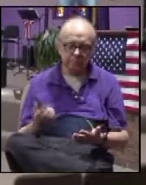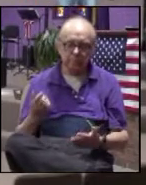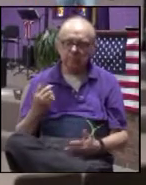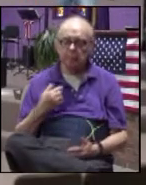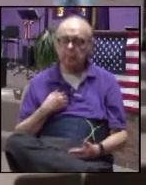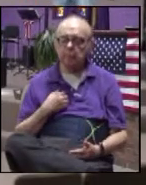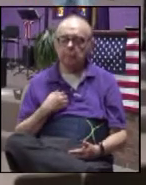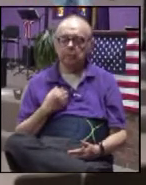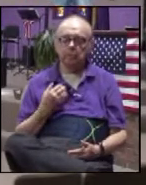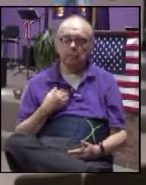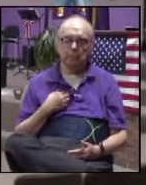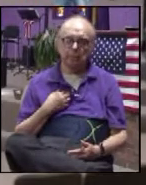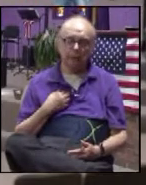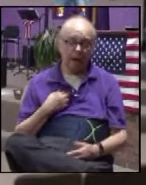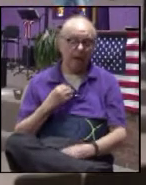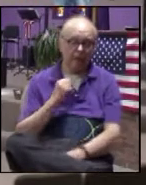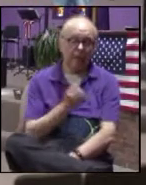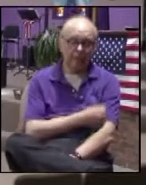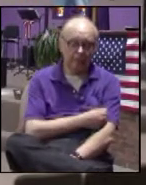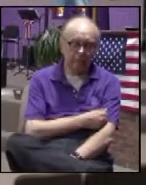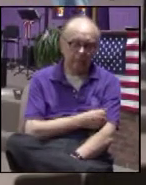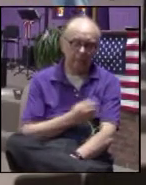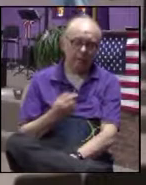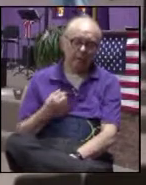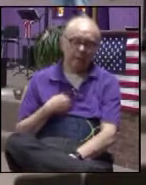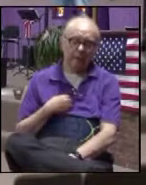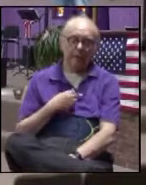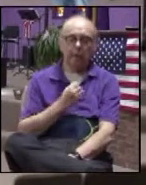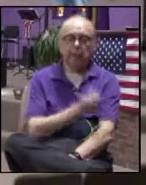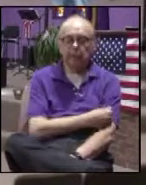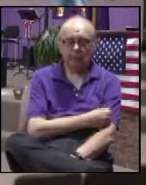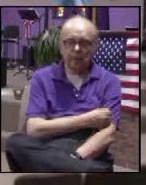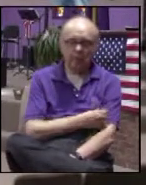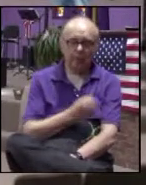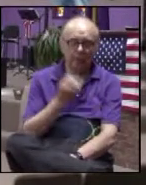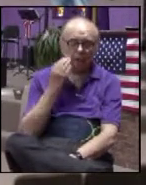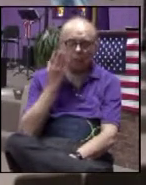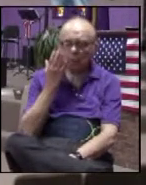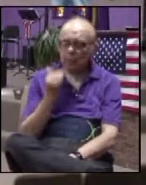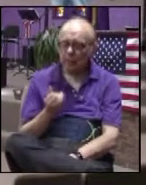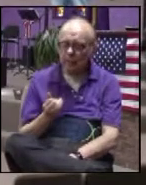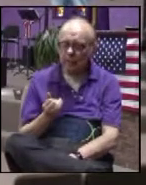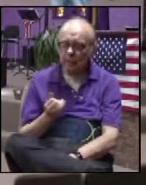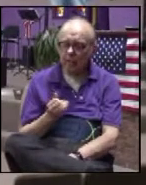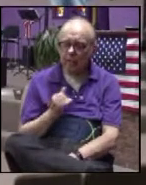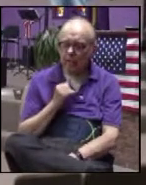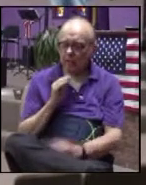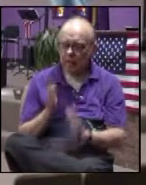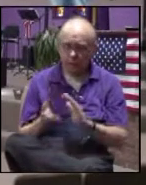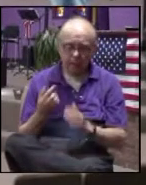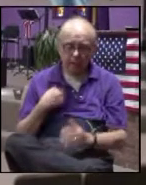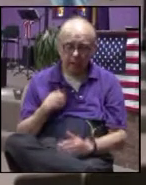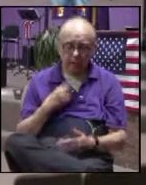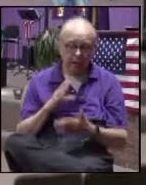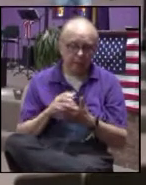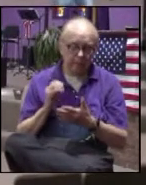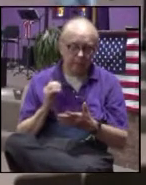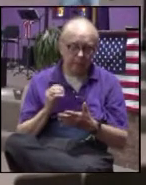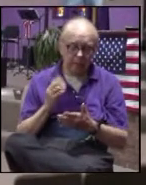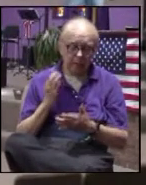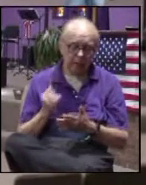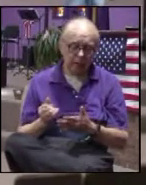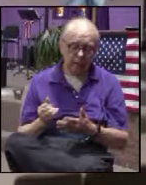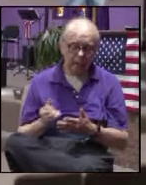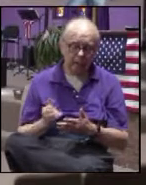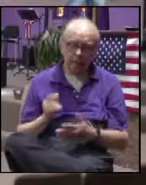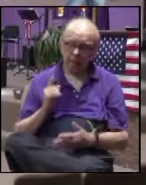I have smisha. I have authority. You want to know why? It isn't because of what I've learned, it's because of